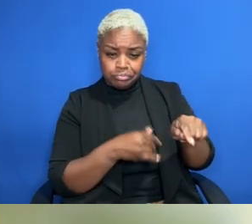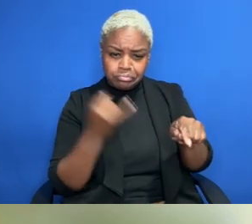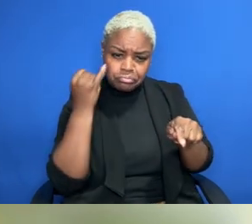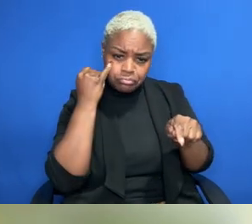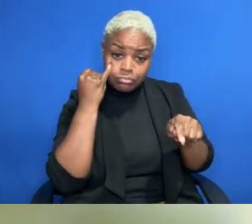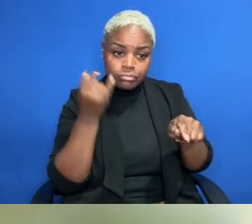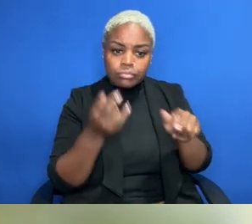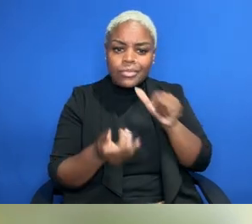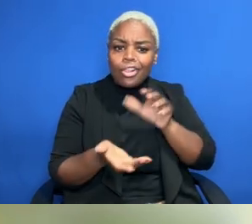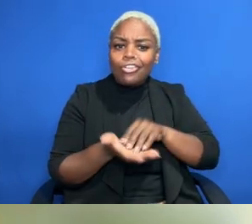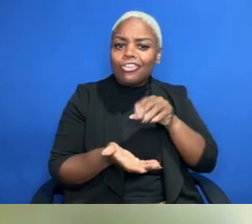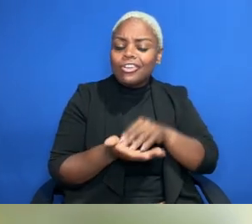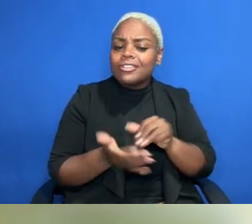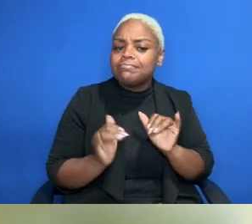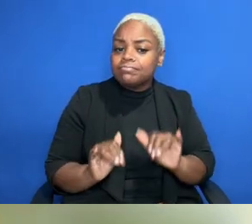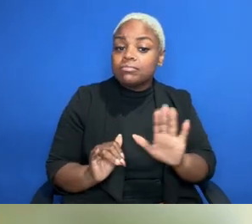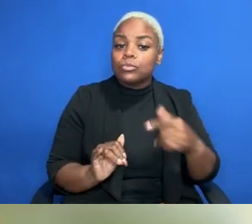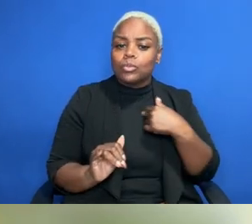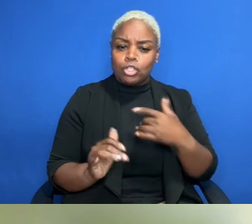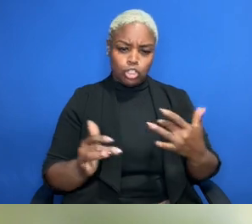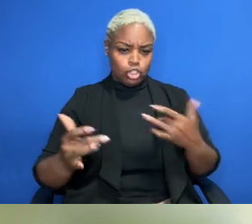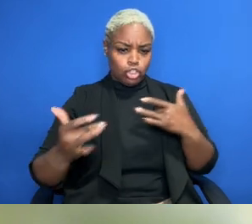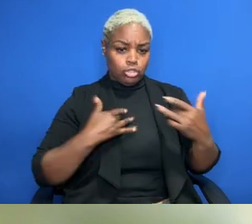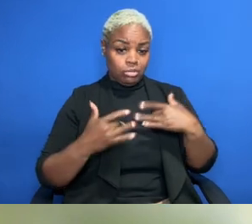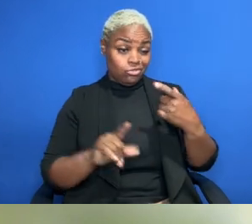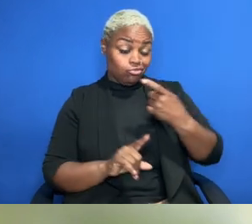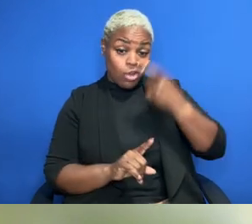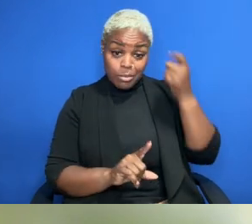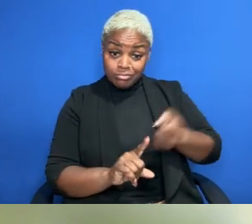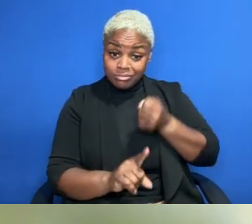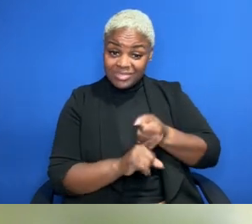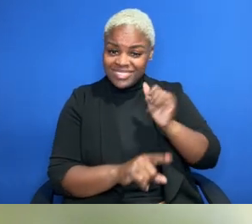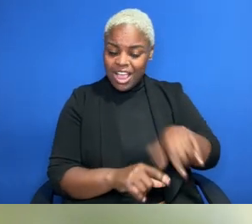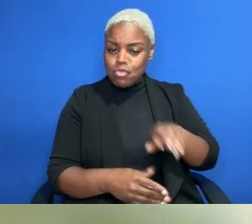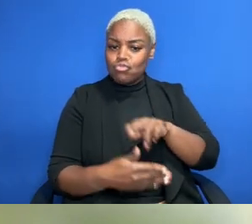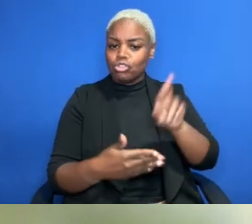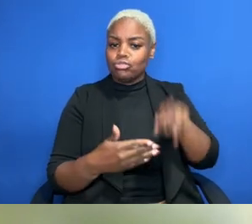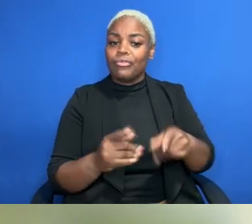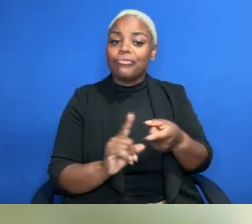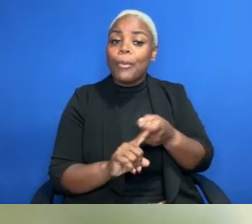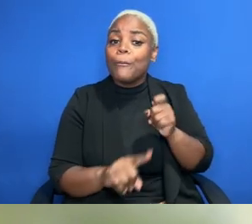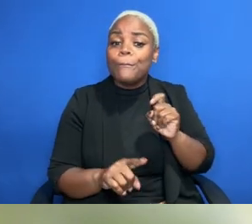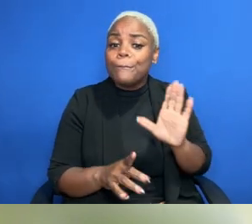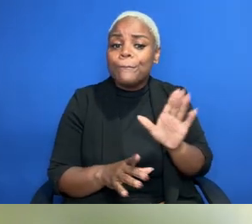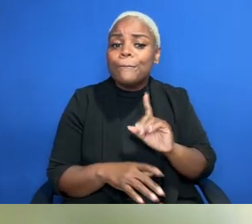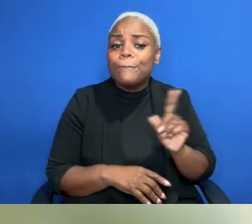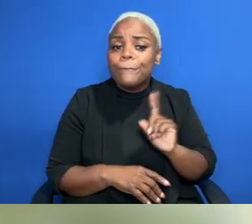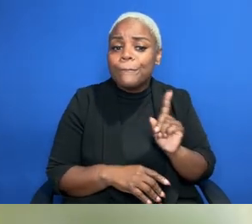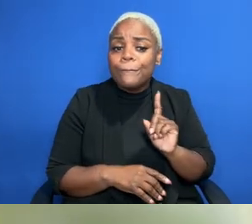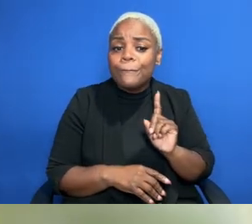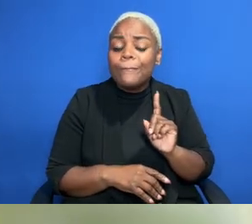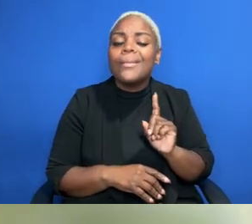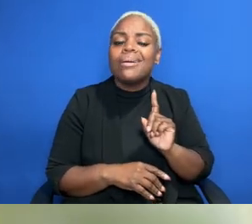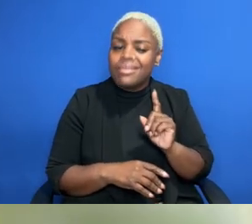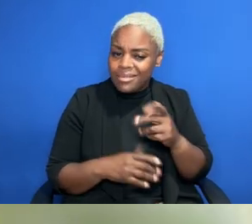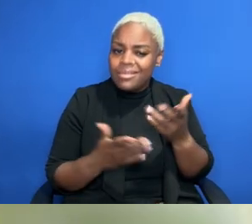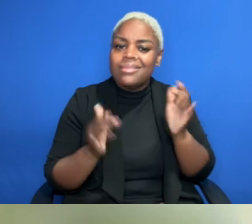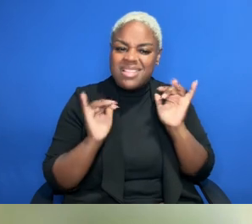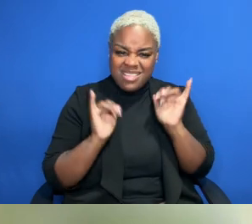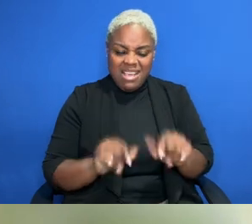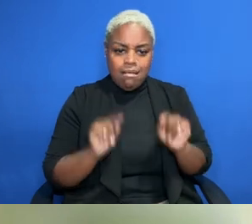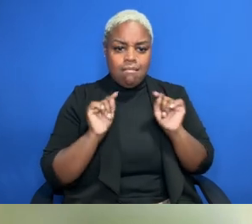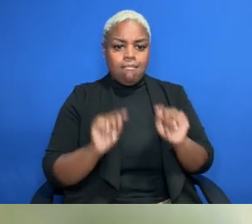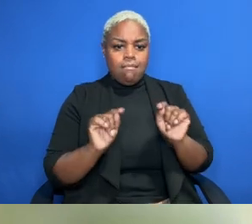not in the classroom, they're not learning. And we're really concerned about, the trauma that